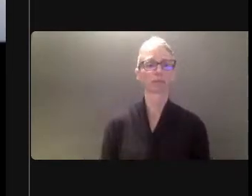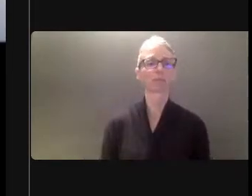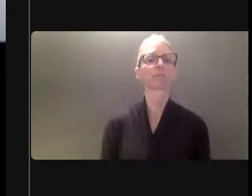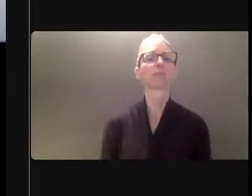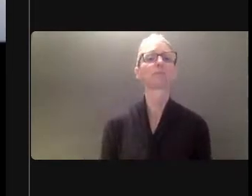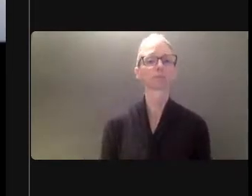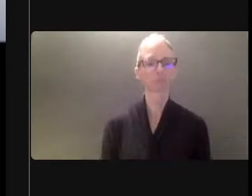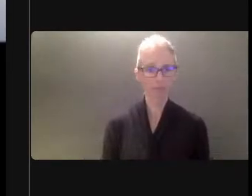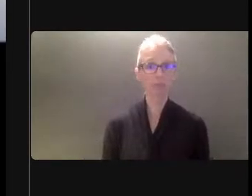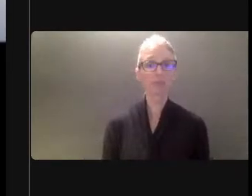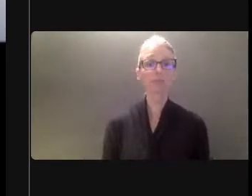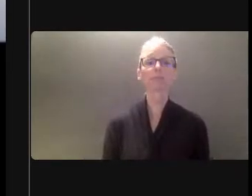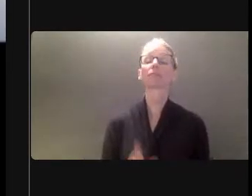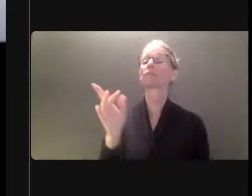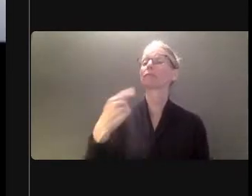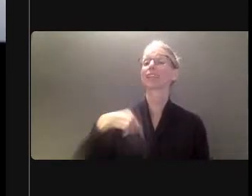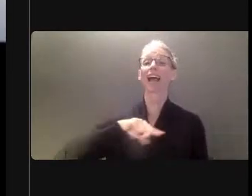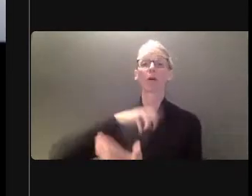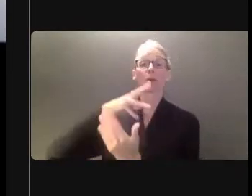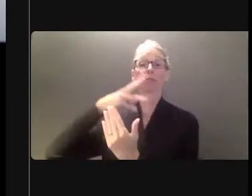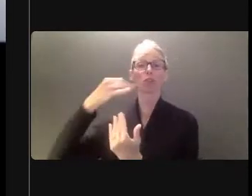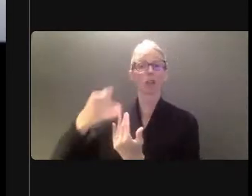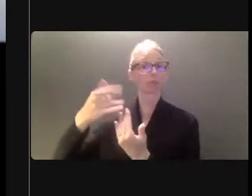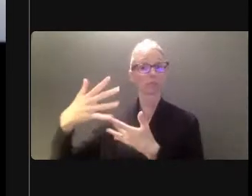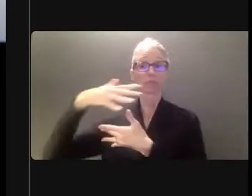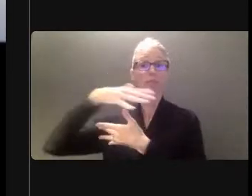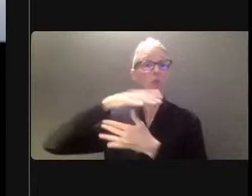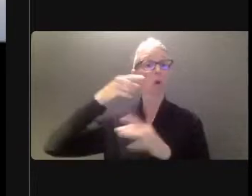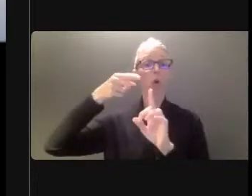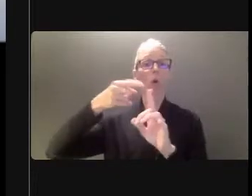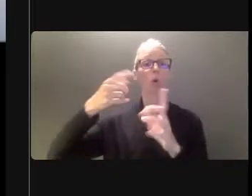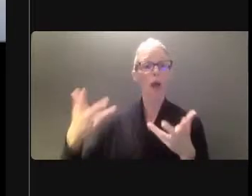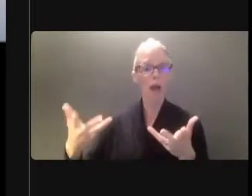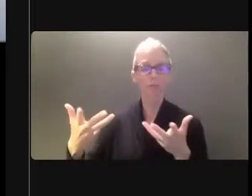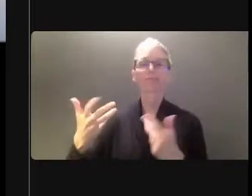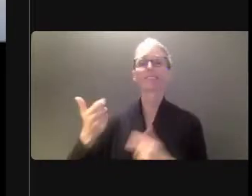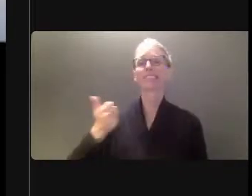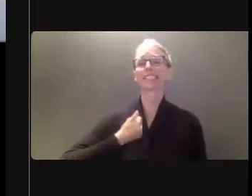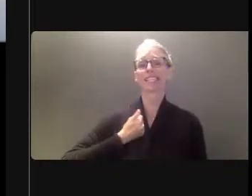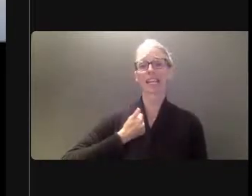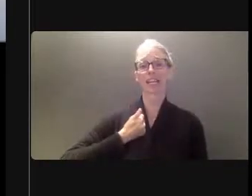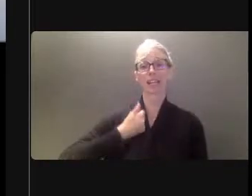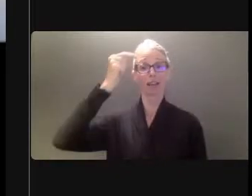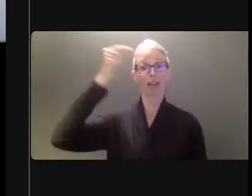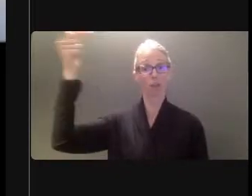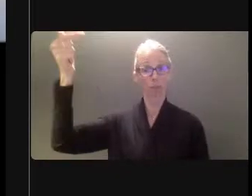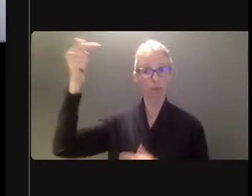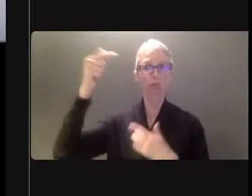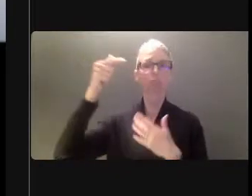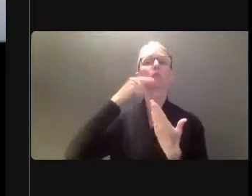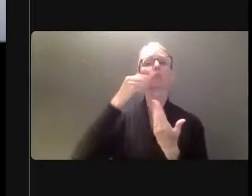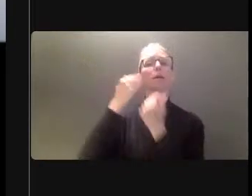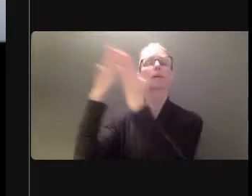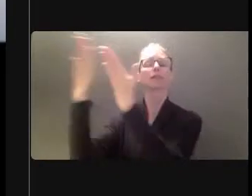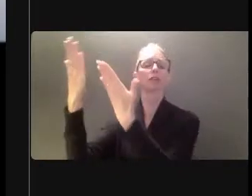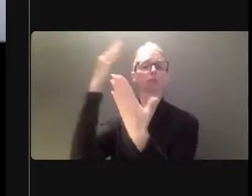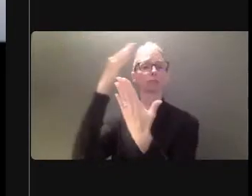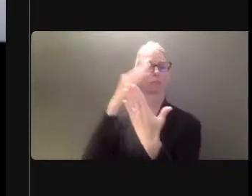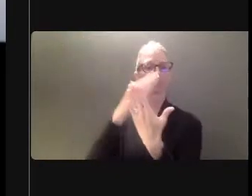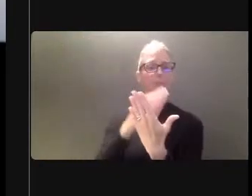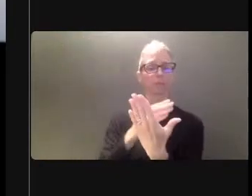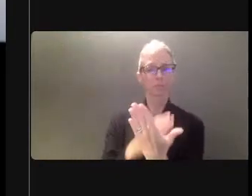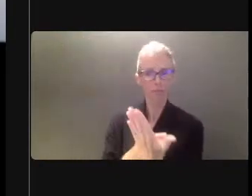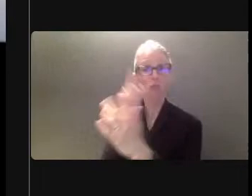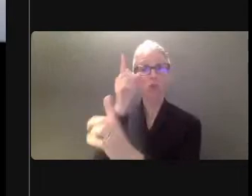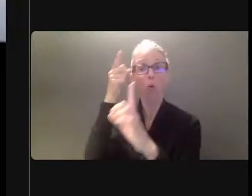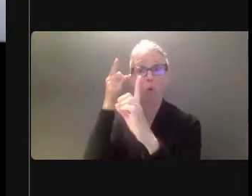The overall goal of our project is to make recommendations to the Canadian government on how to improve the accessibility of our national parks.